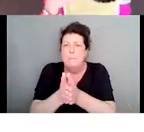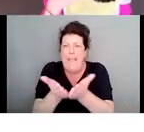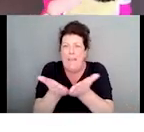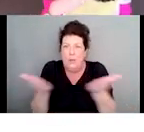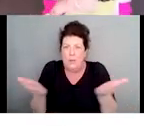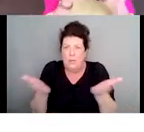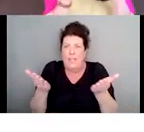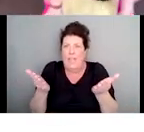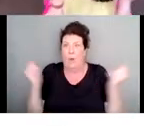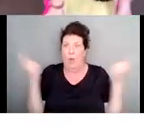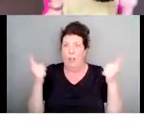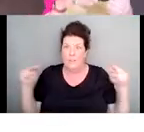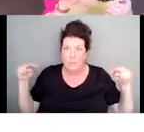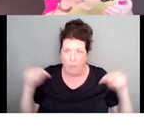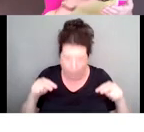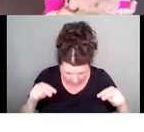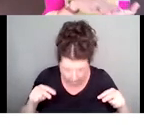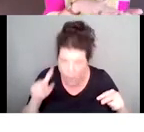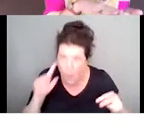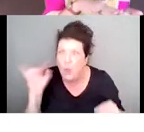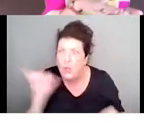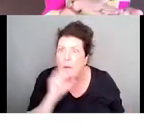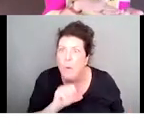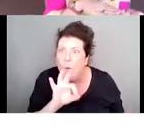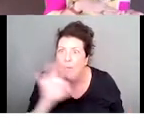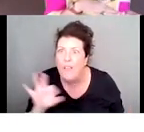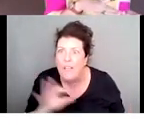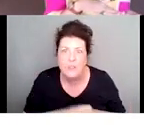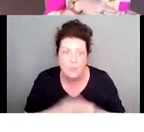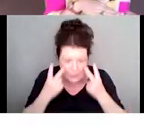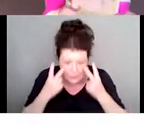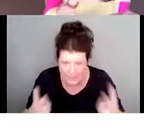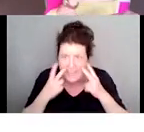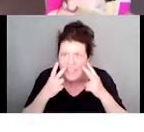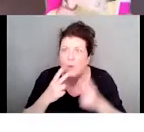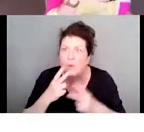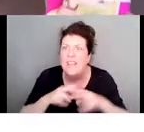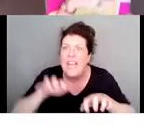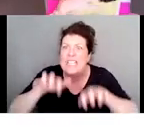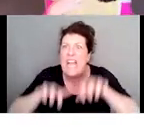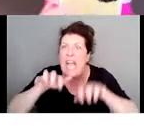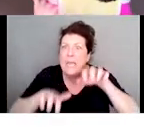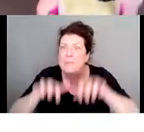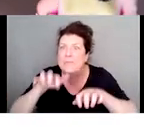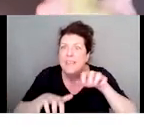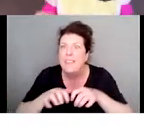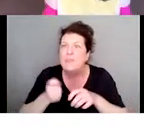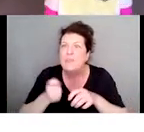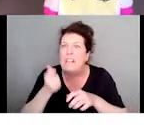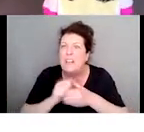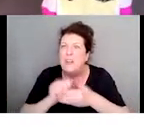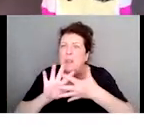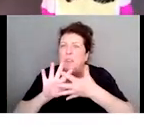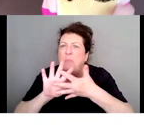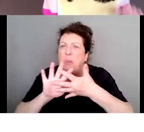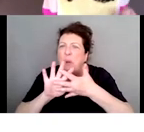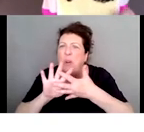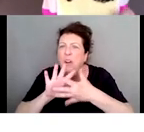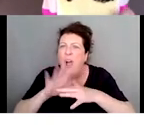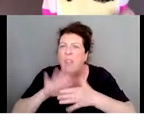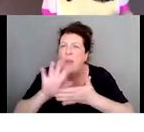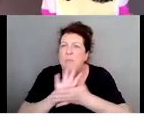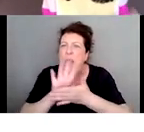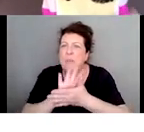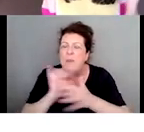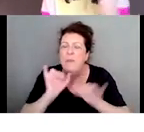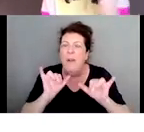remember that they, like, you could see that they were typed. Like there was a little bit of blur, like on the words from it being on whatever kind of paper it was on. And there was a moment